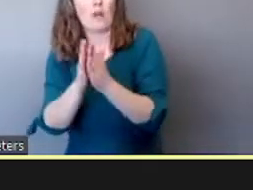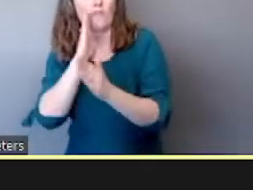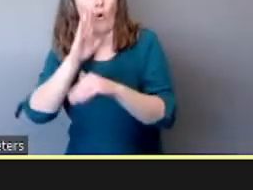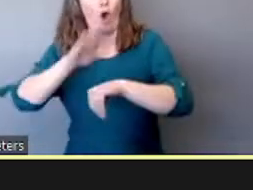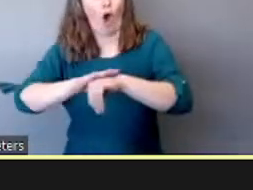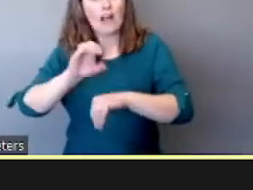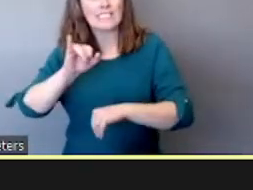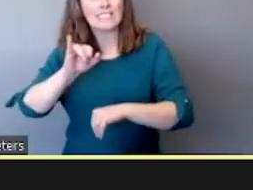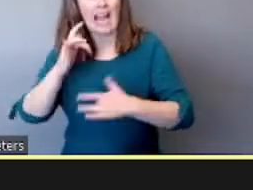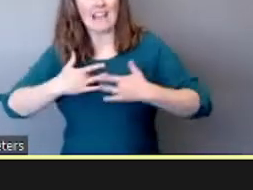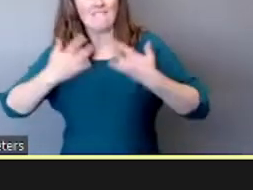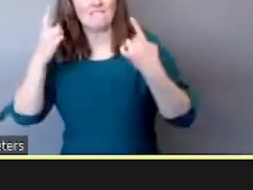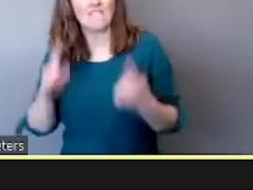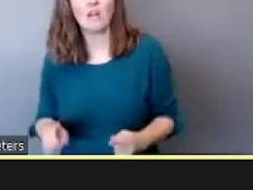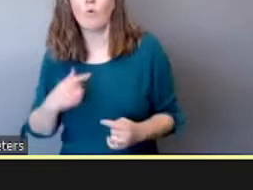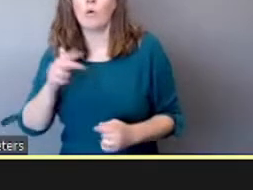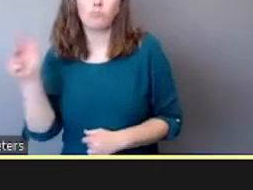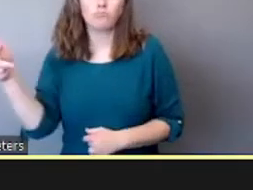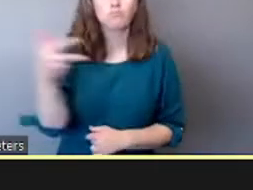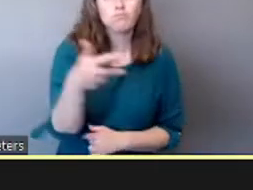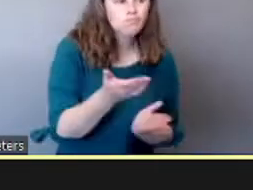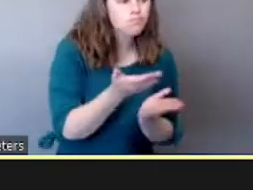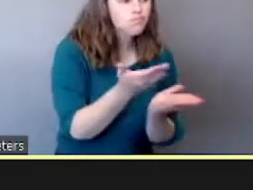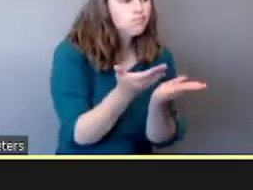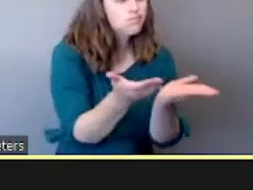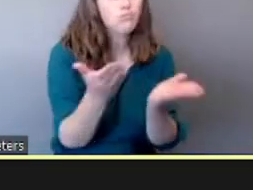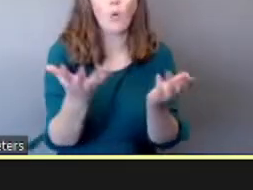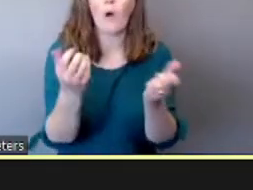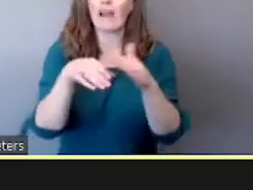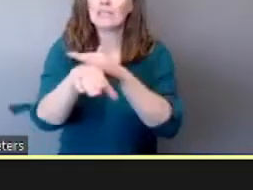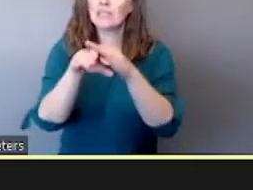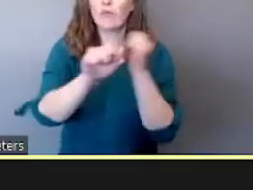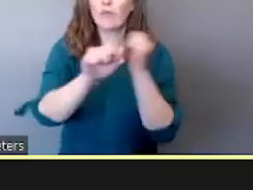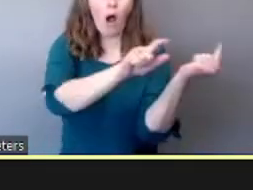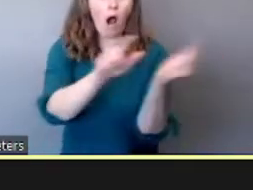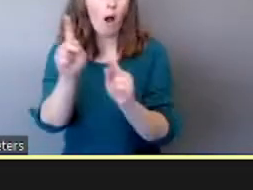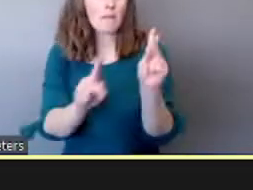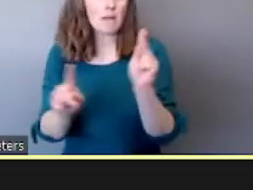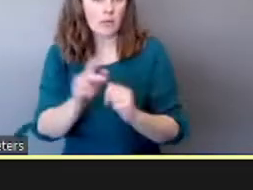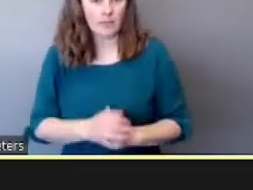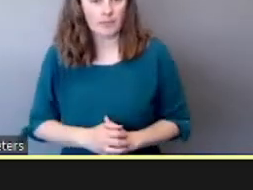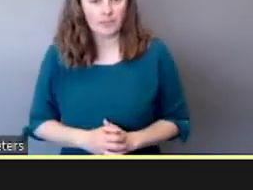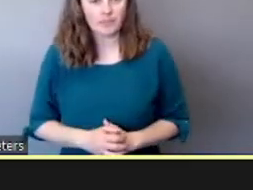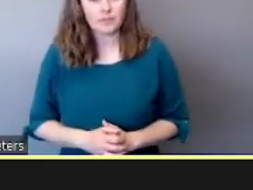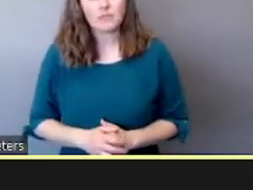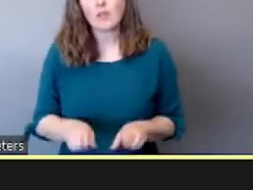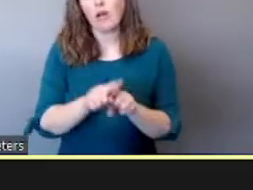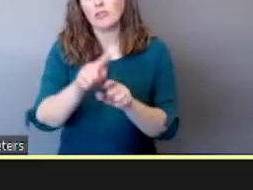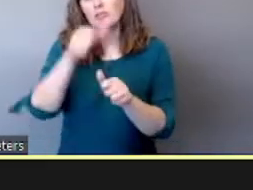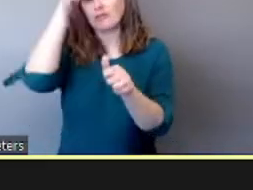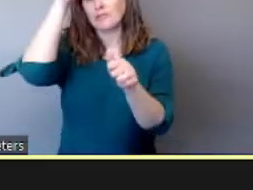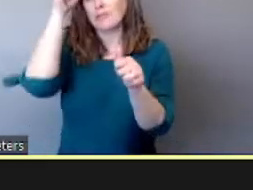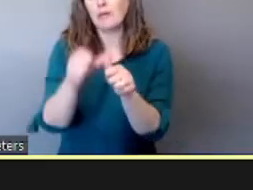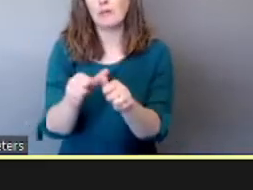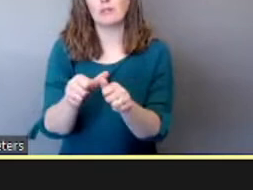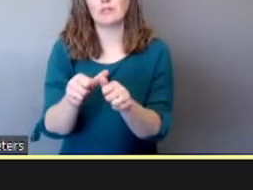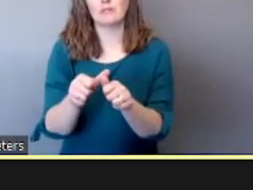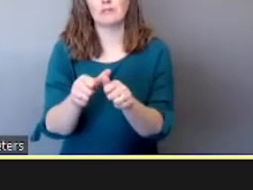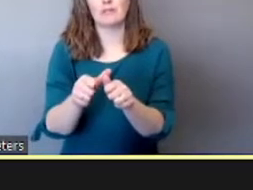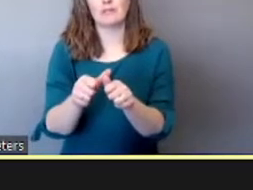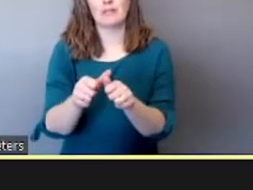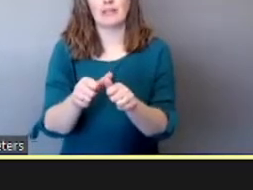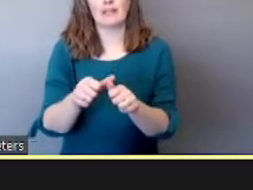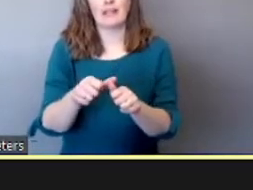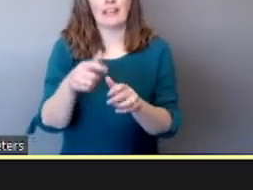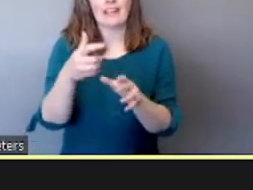vaccination event. We really want to make this as accessible for all people as possible. And also remember to get the got shots